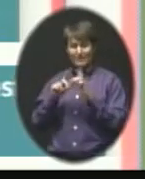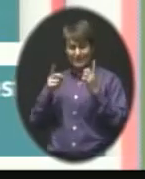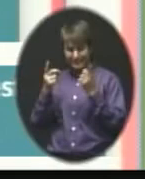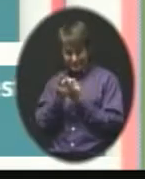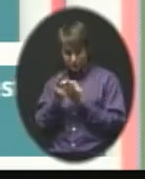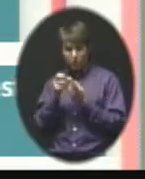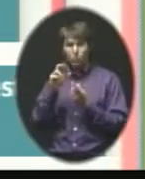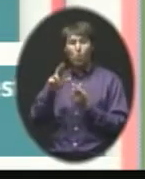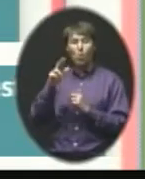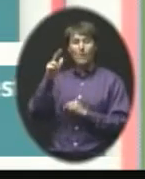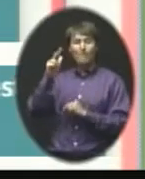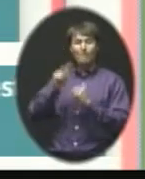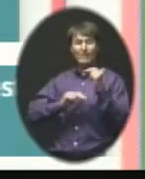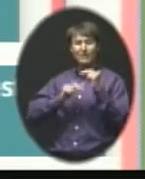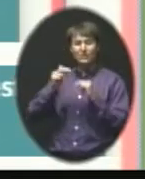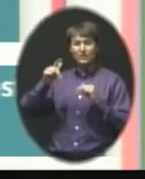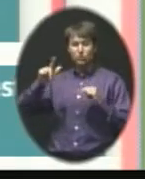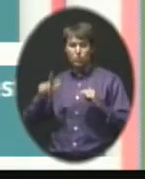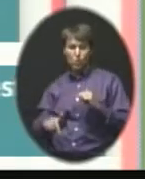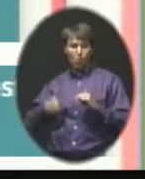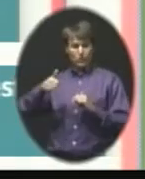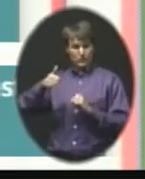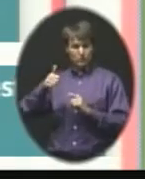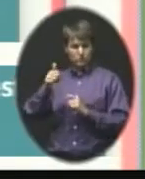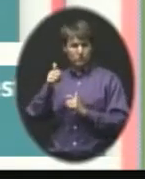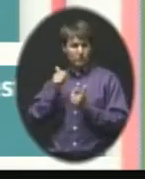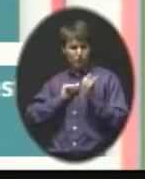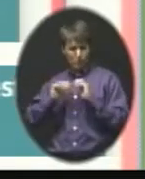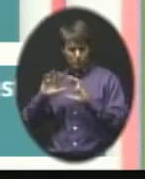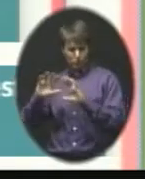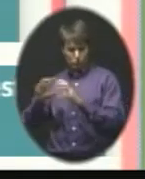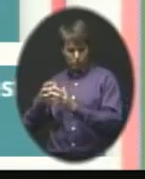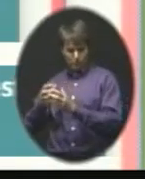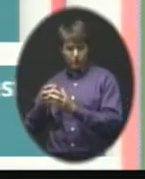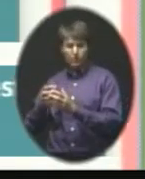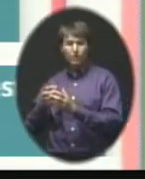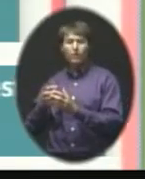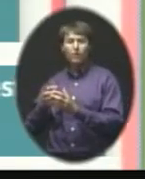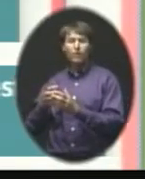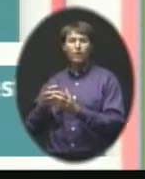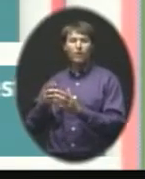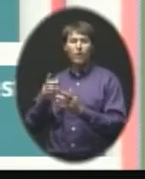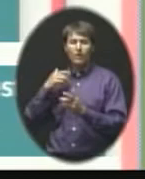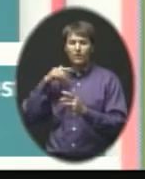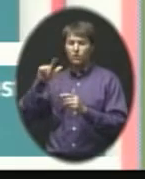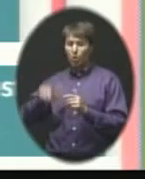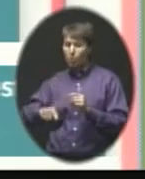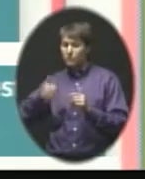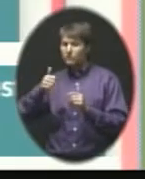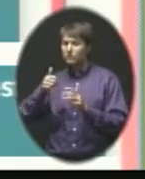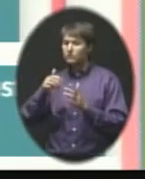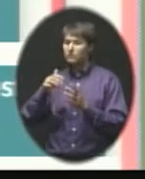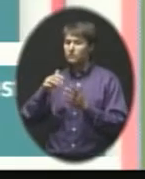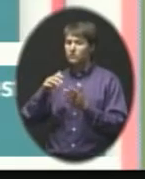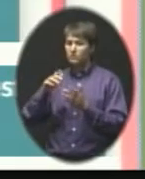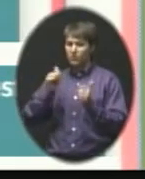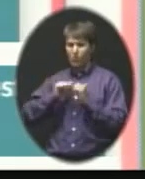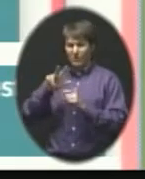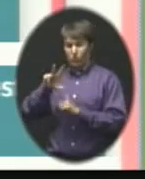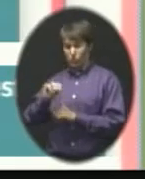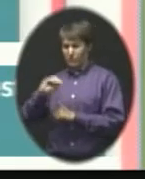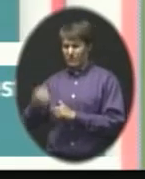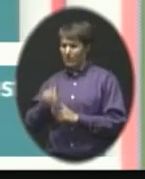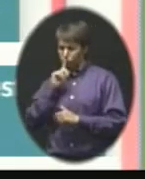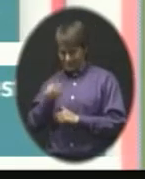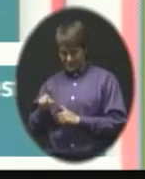or a building's lowest performing group, and lowest performing 30% is really what it is. And